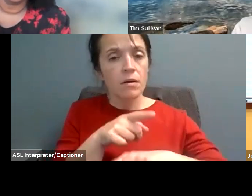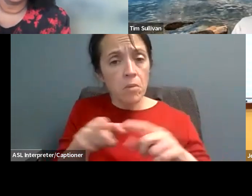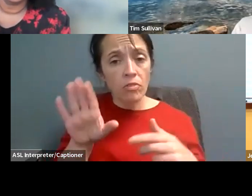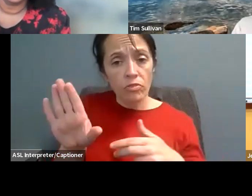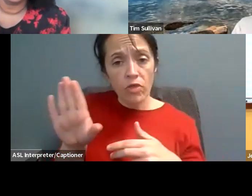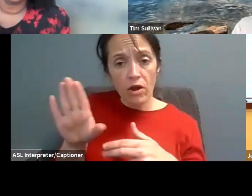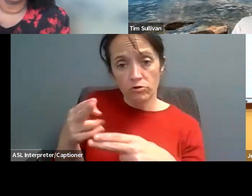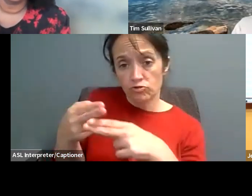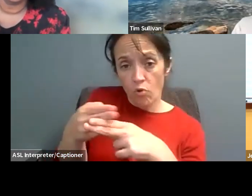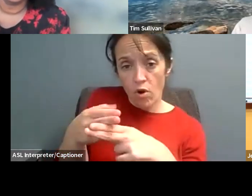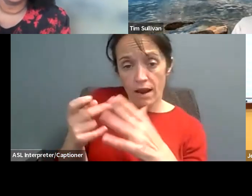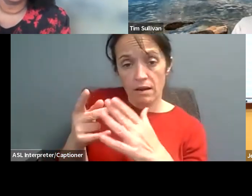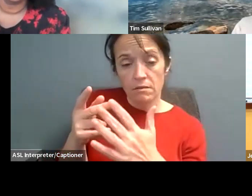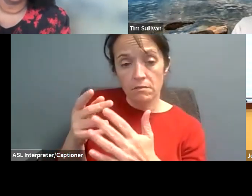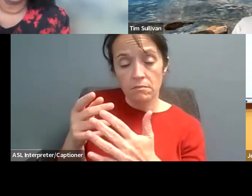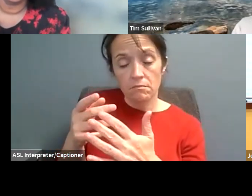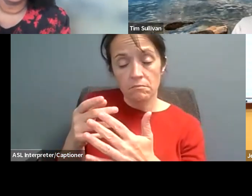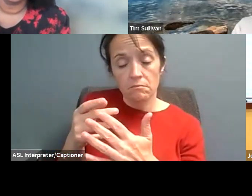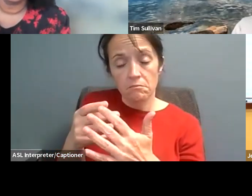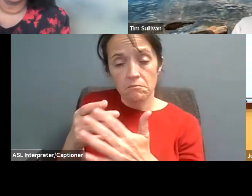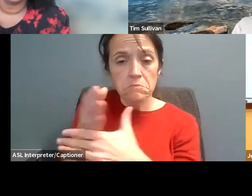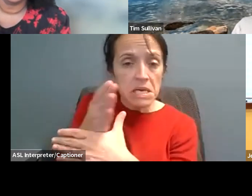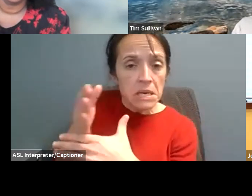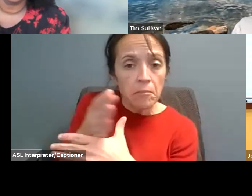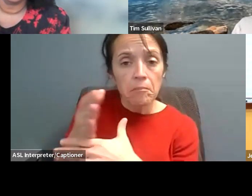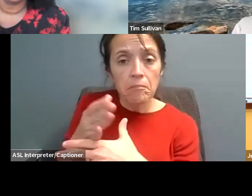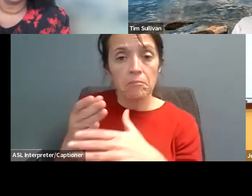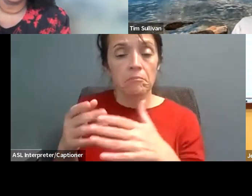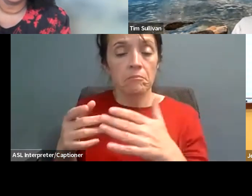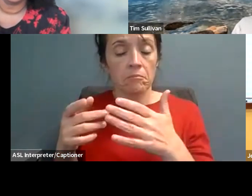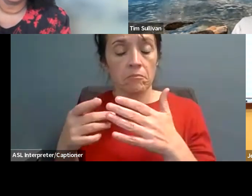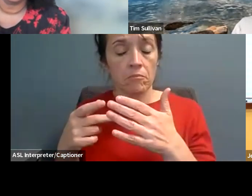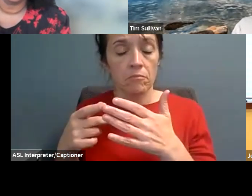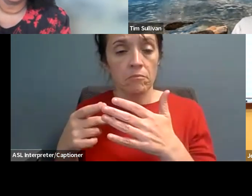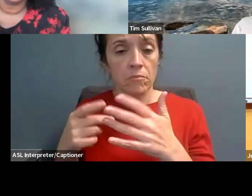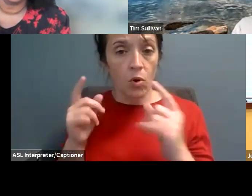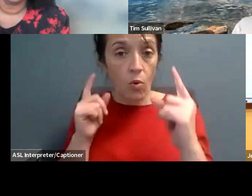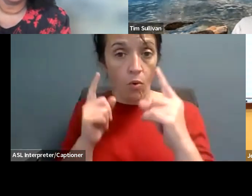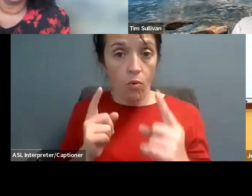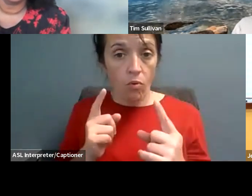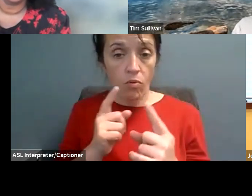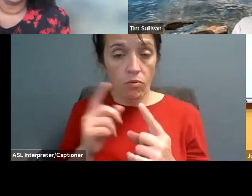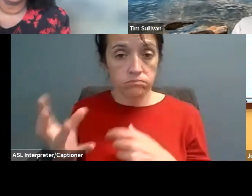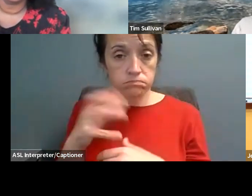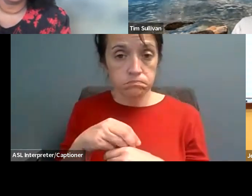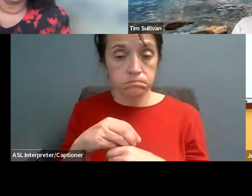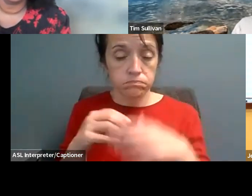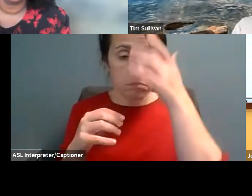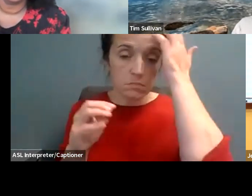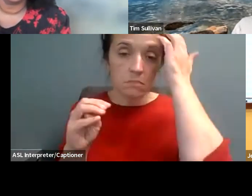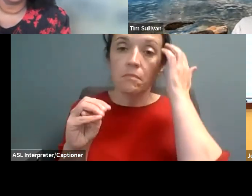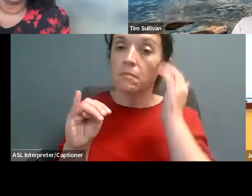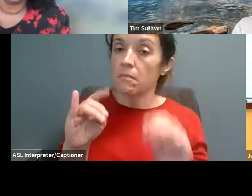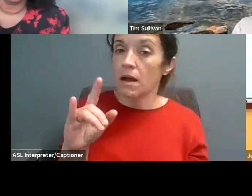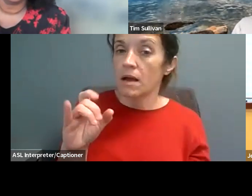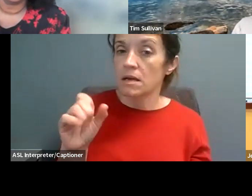integrated for each critical issue reported. I did make the suggestion to have the short and midterm milestones